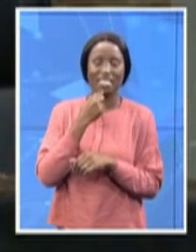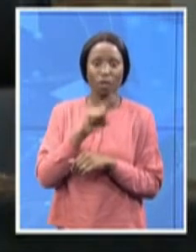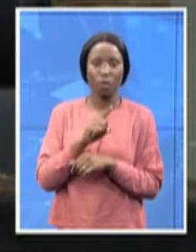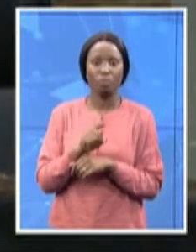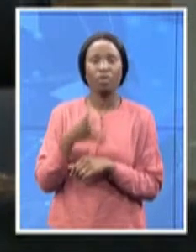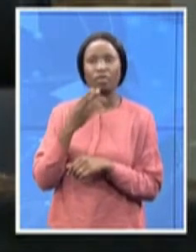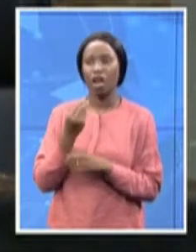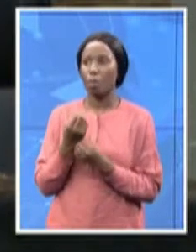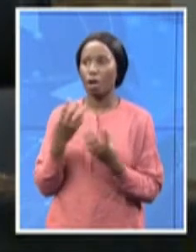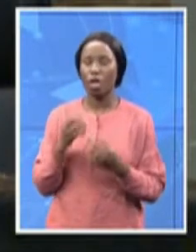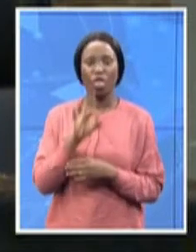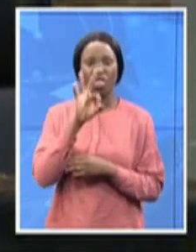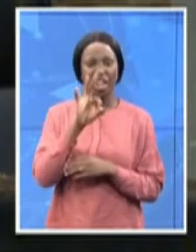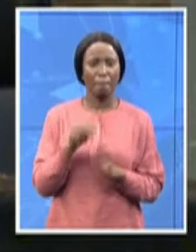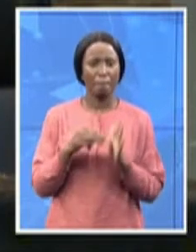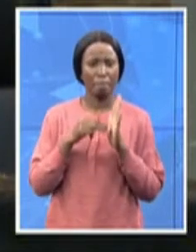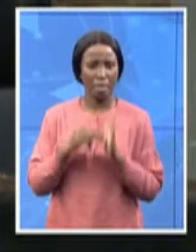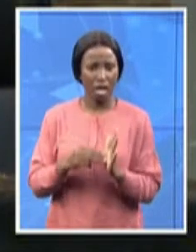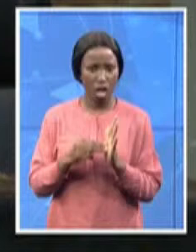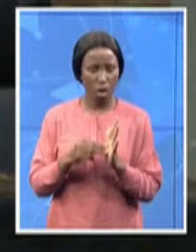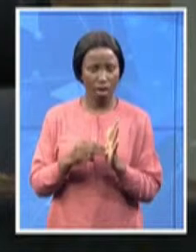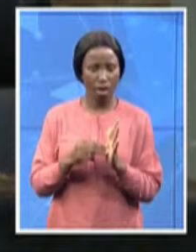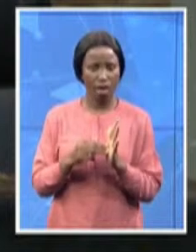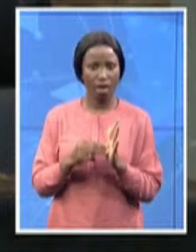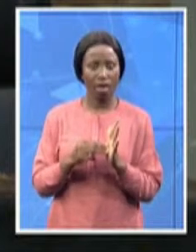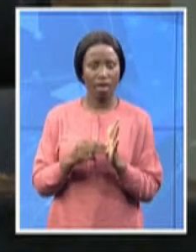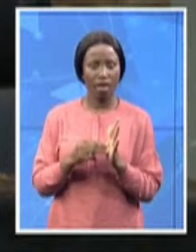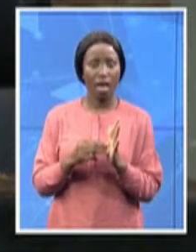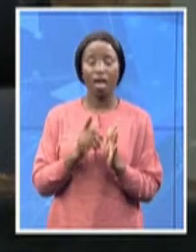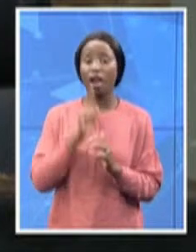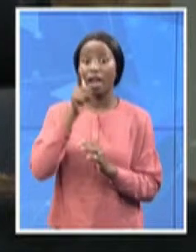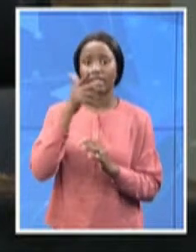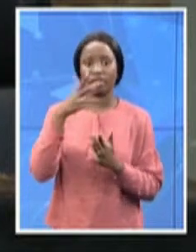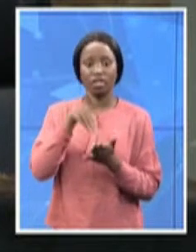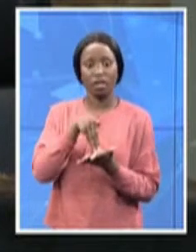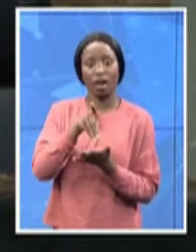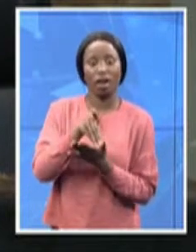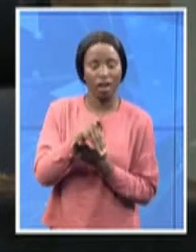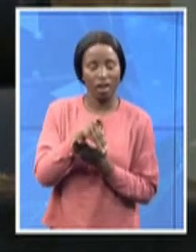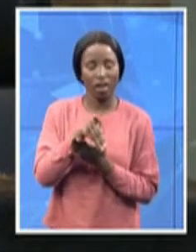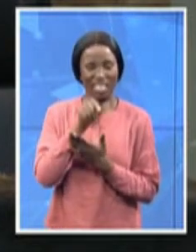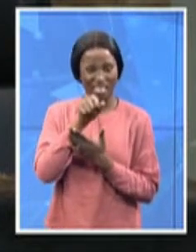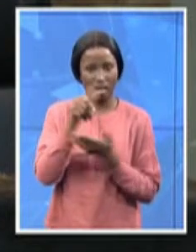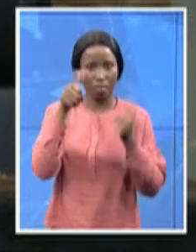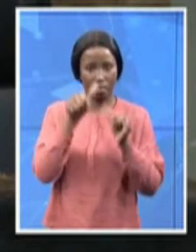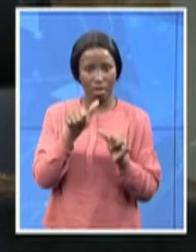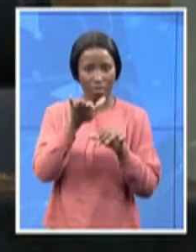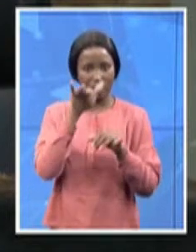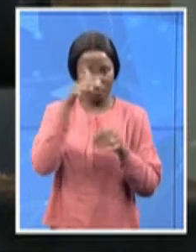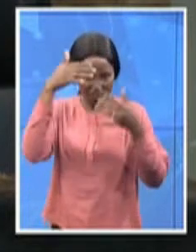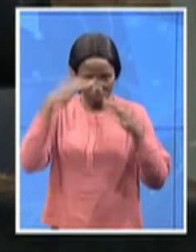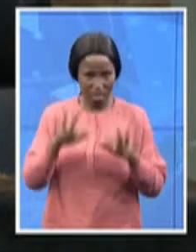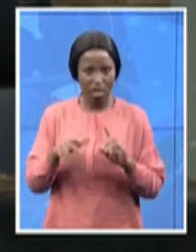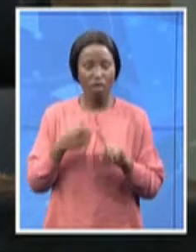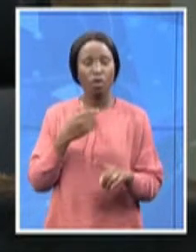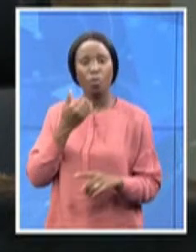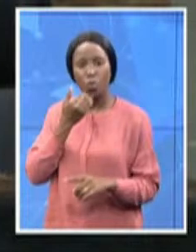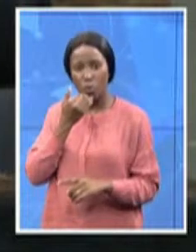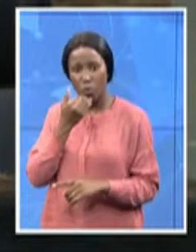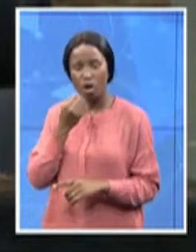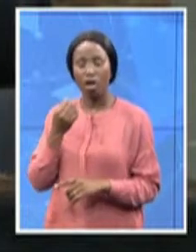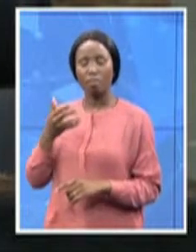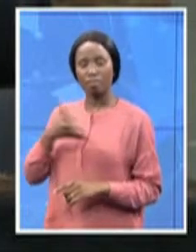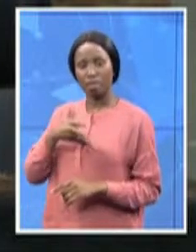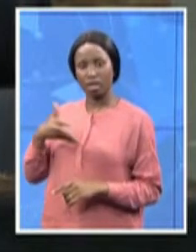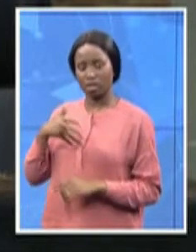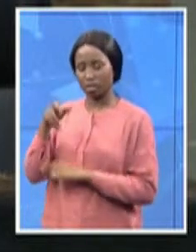had earlier been deposited into that account by Ms. Natasha Olivier, who was the company secretary